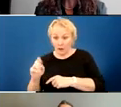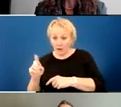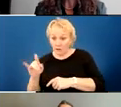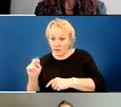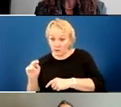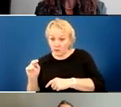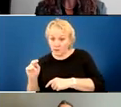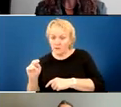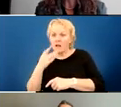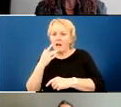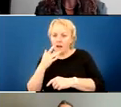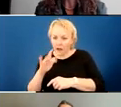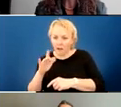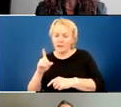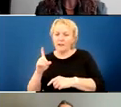to